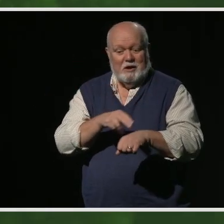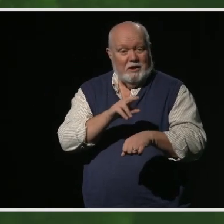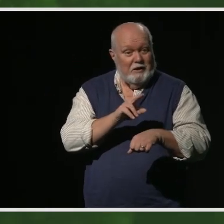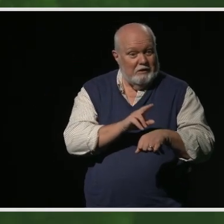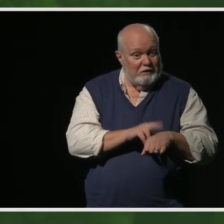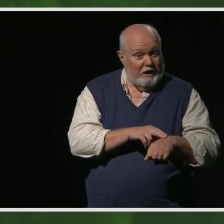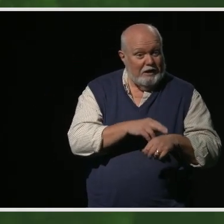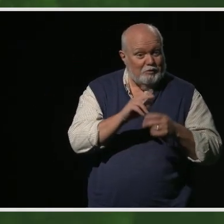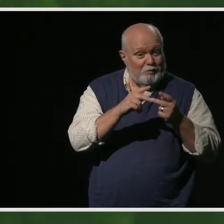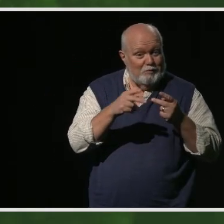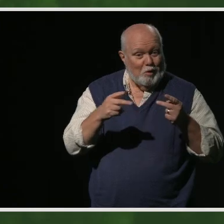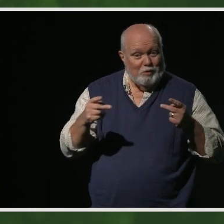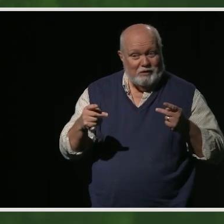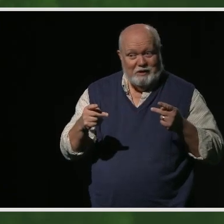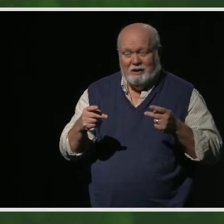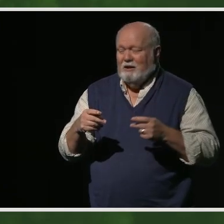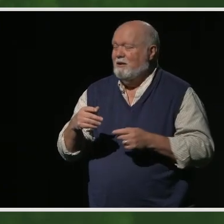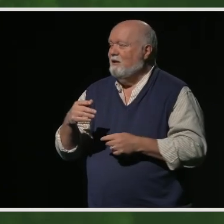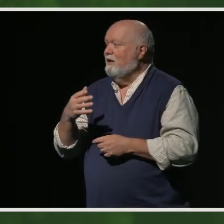and soil regeneration.